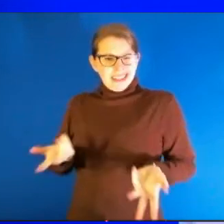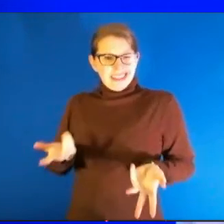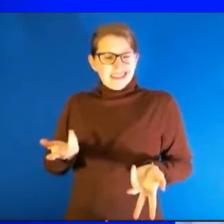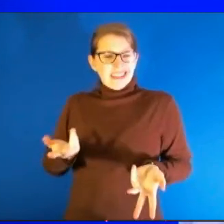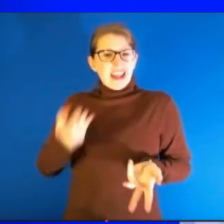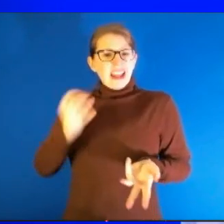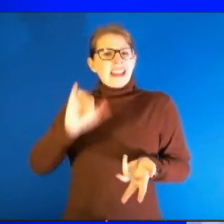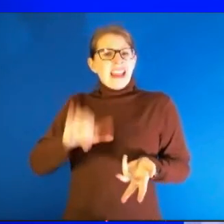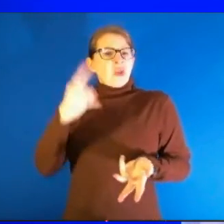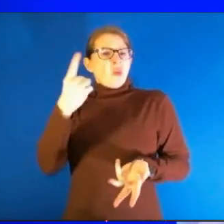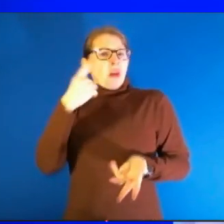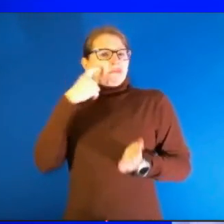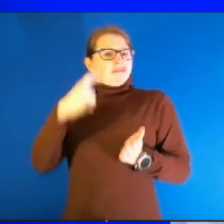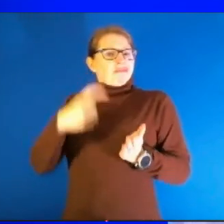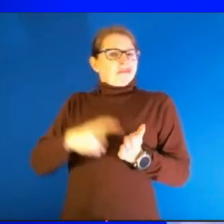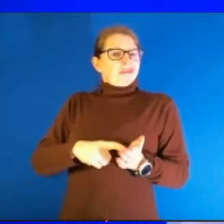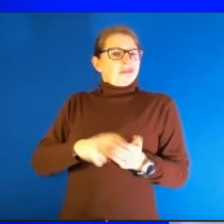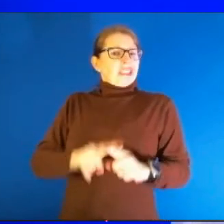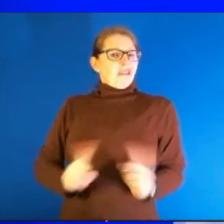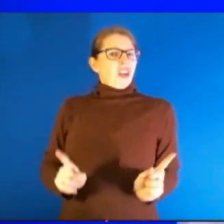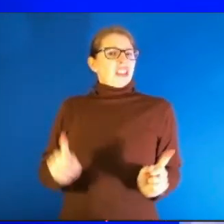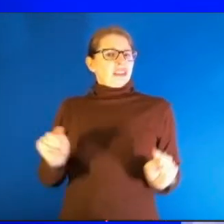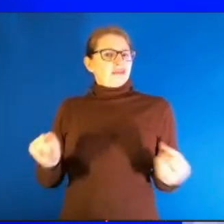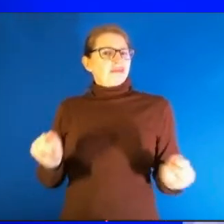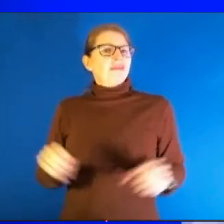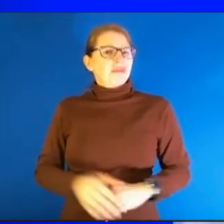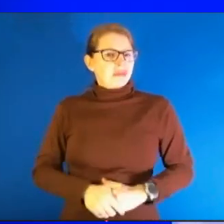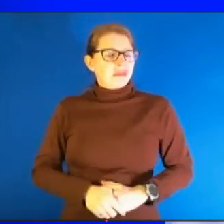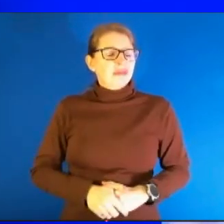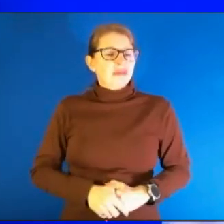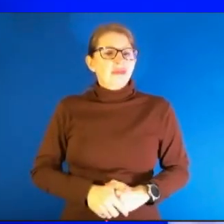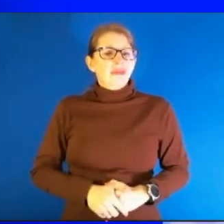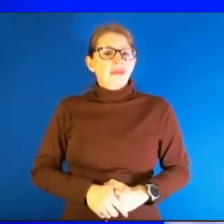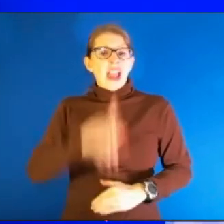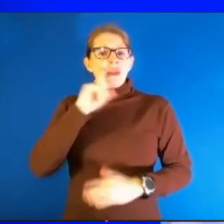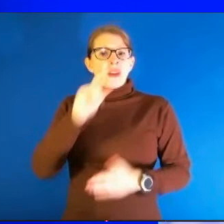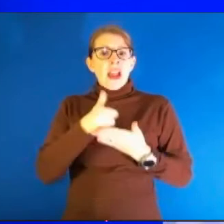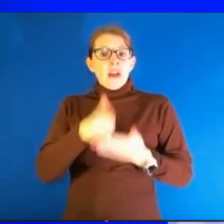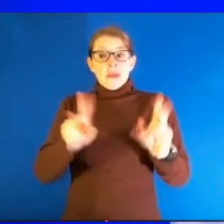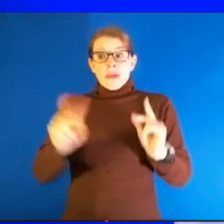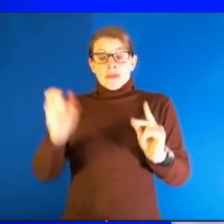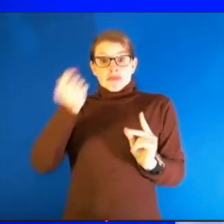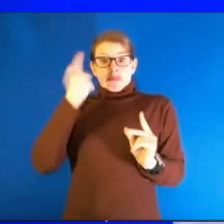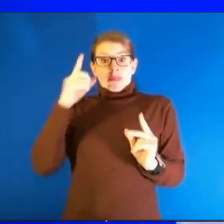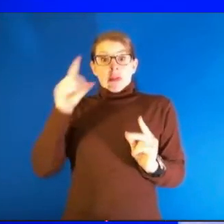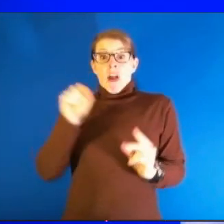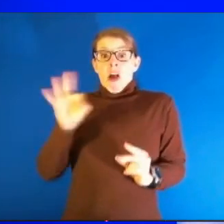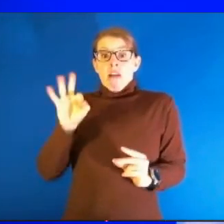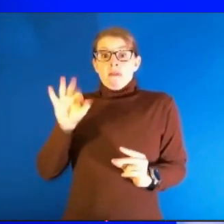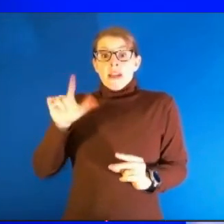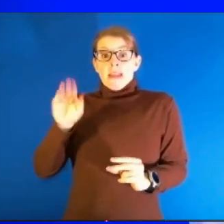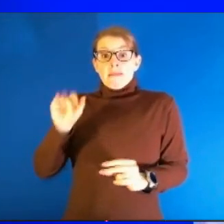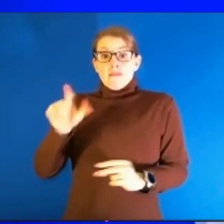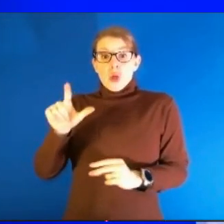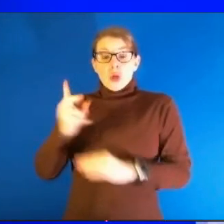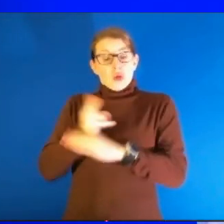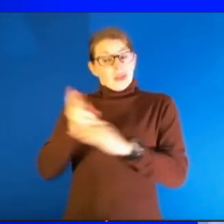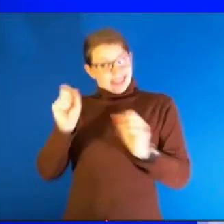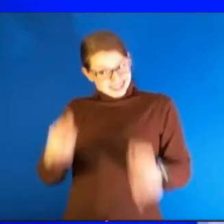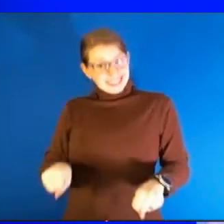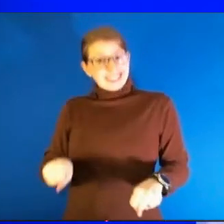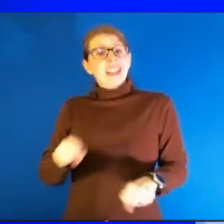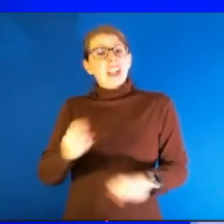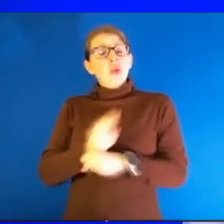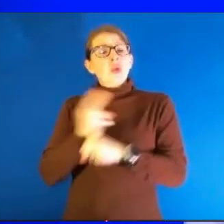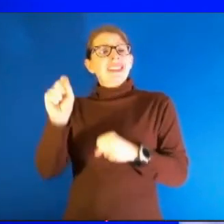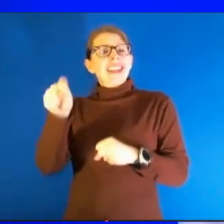as well. And I think that helps people and understand off-label use, that yes, you can use it, but in the way